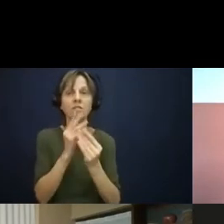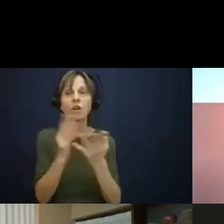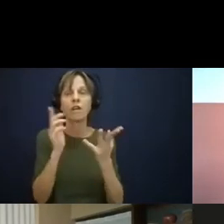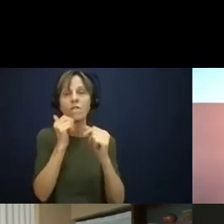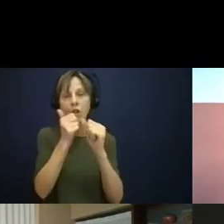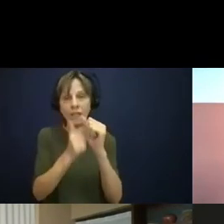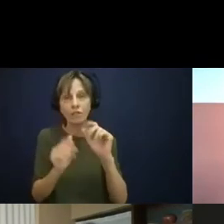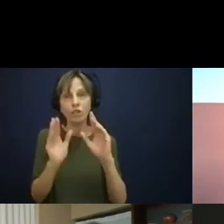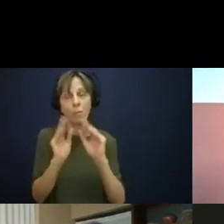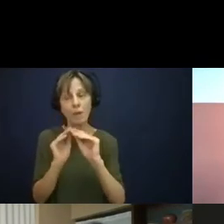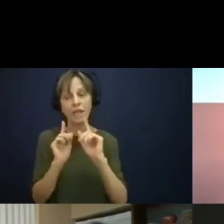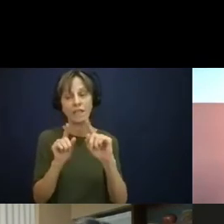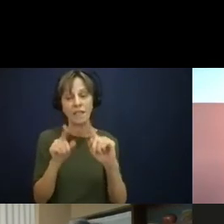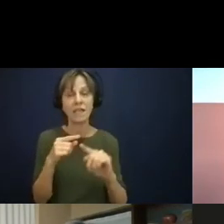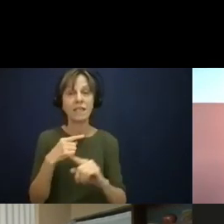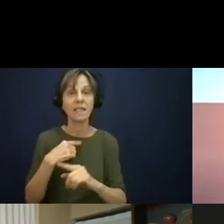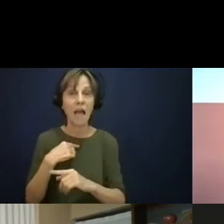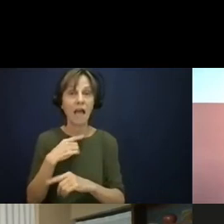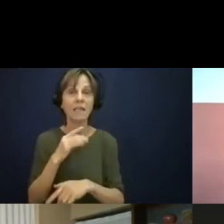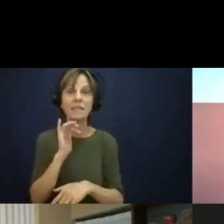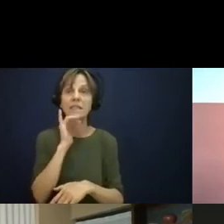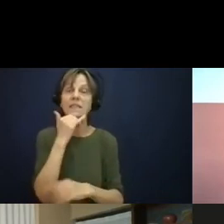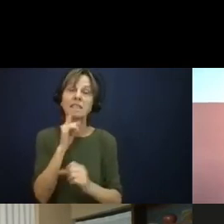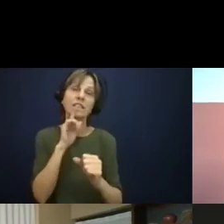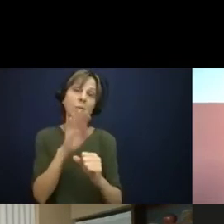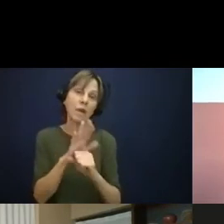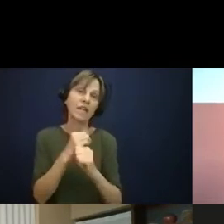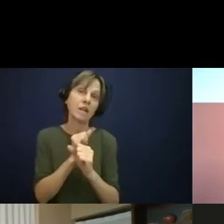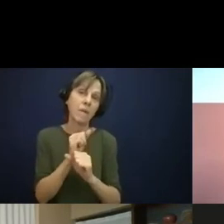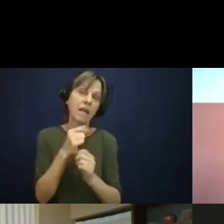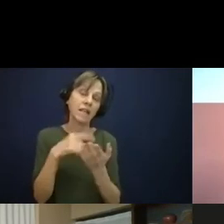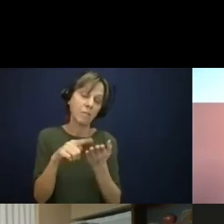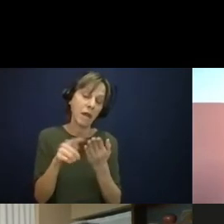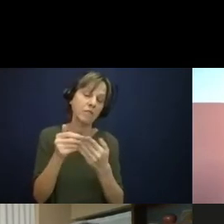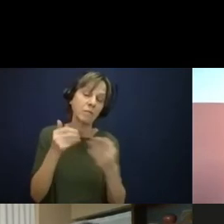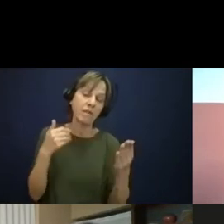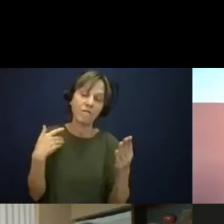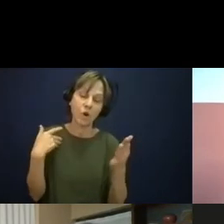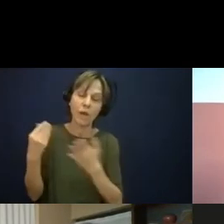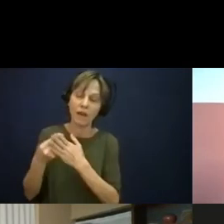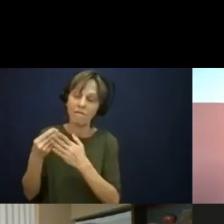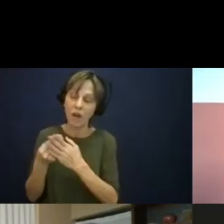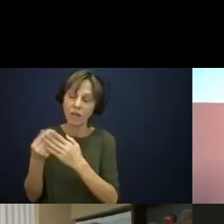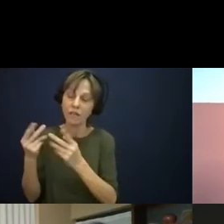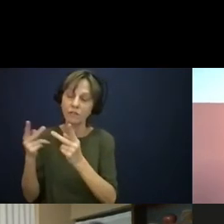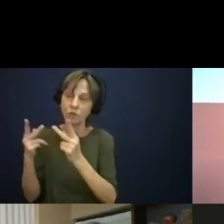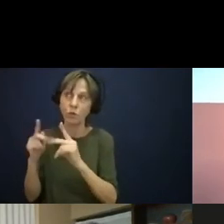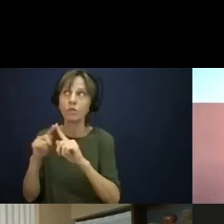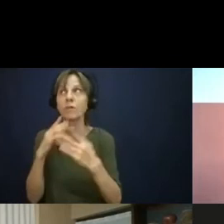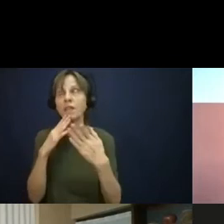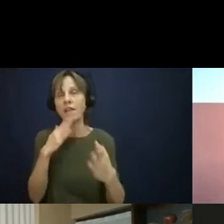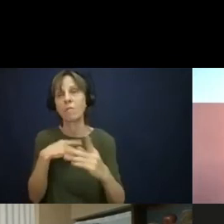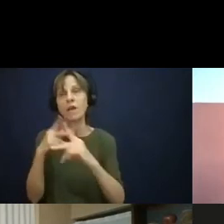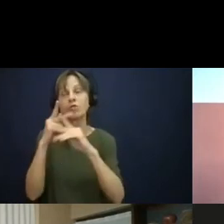accidentally committed to making those payments before we had a funding source for them, but thankfully my supervisor backed me up. And so we're